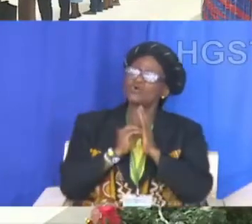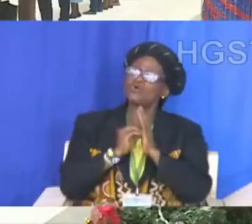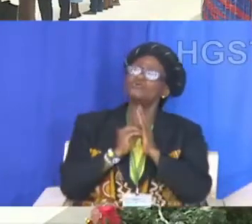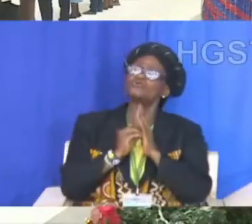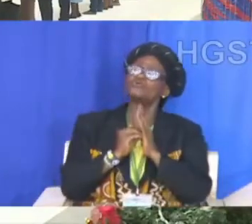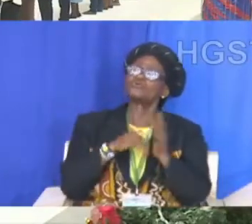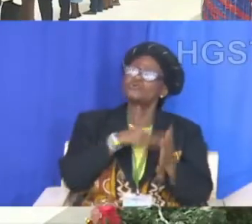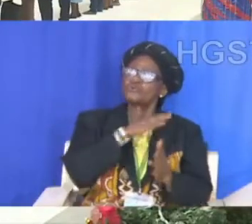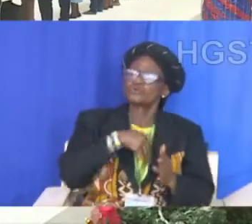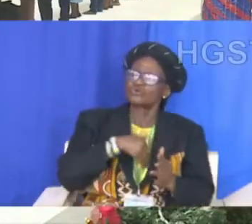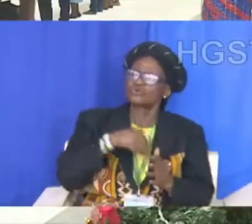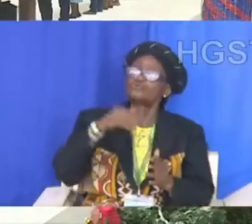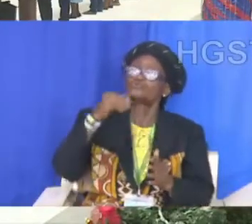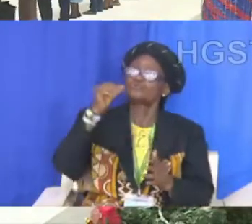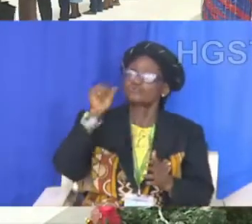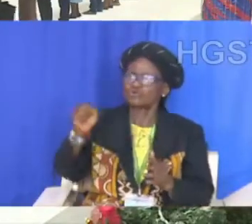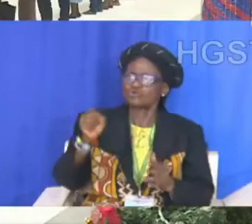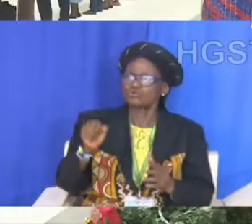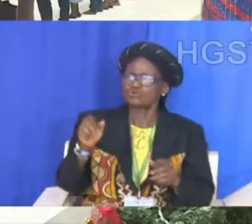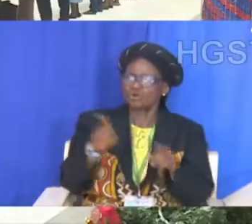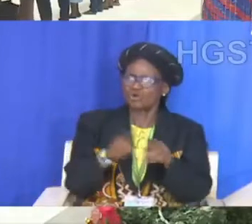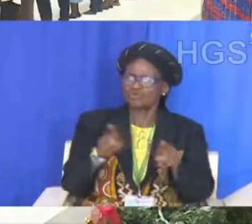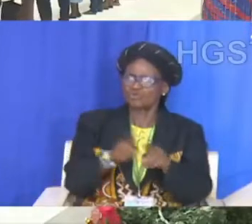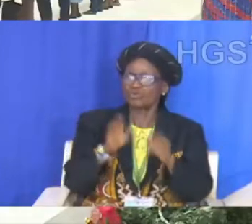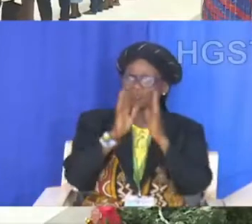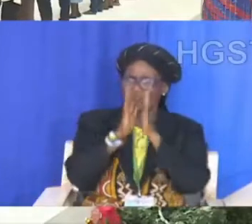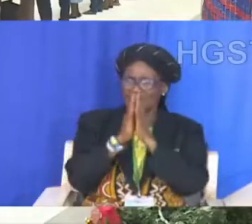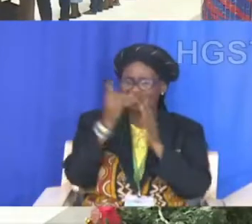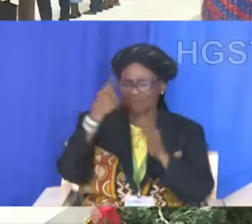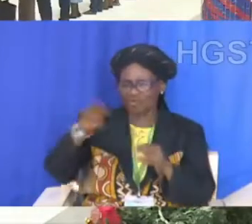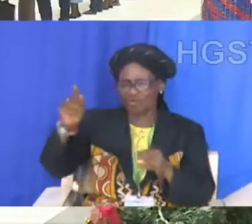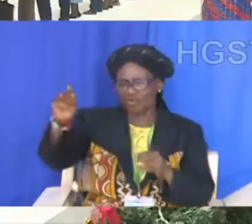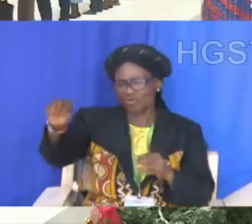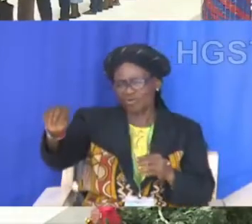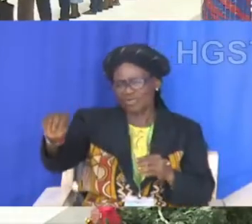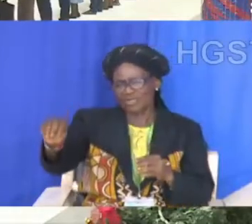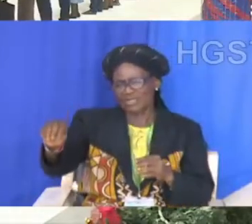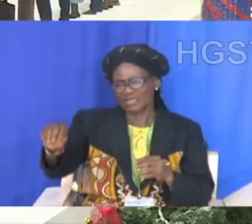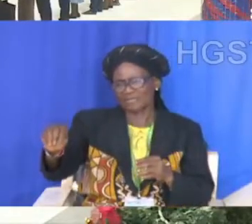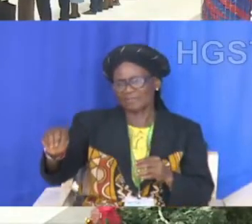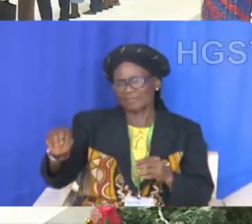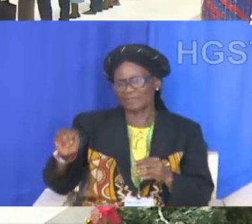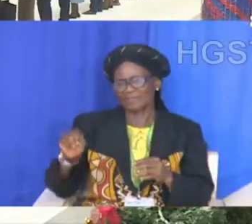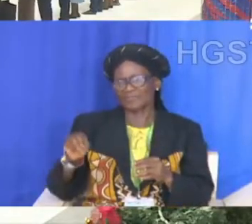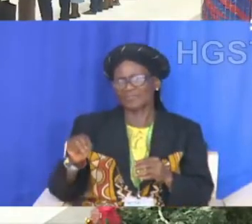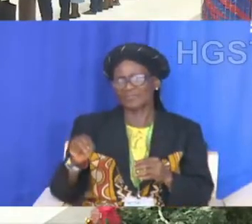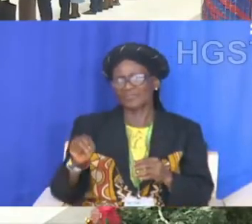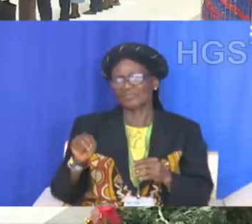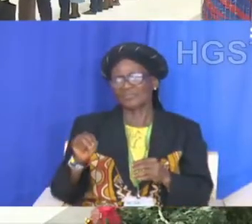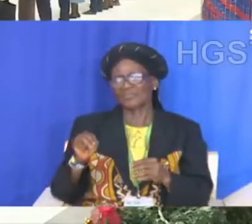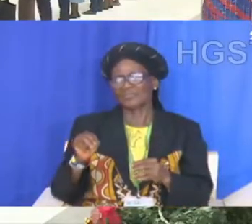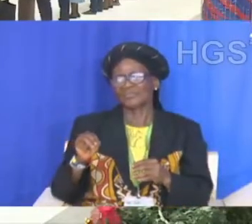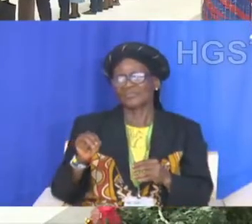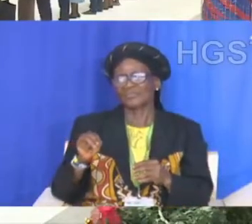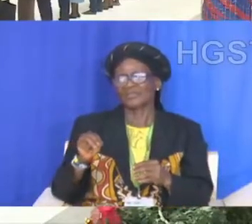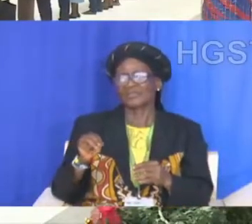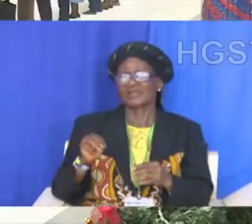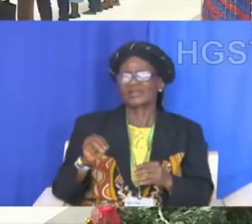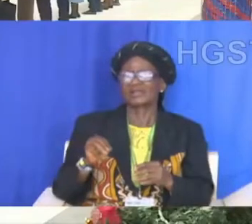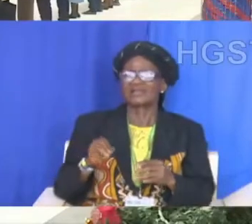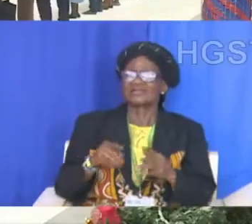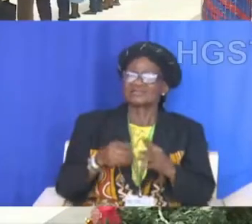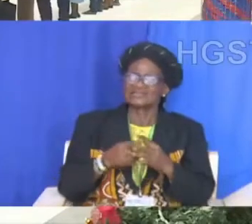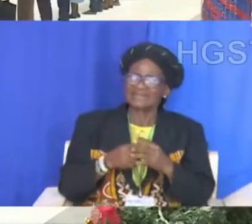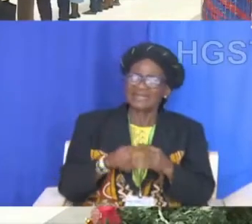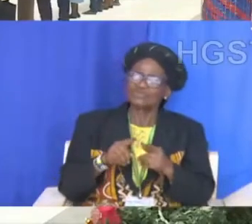a member of the family of God, so that you can now take over your battles and begin to fight